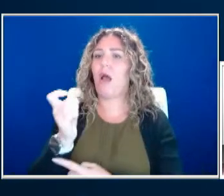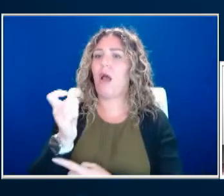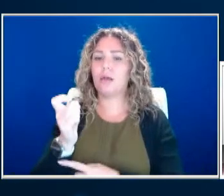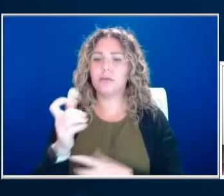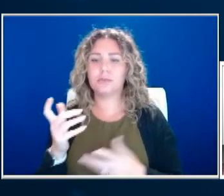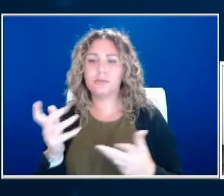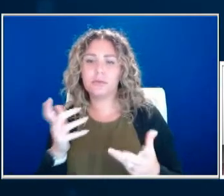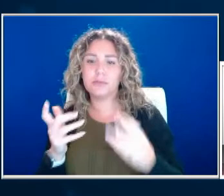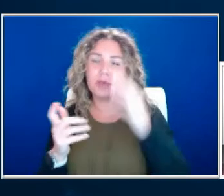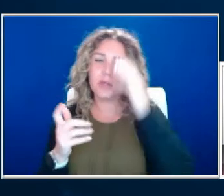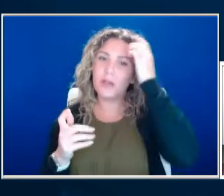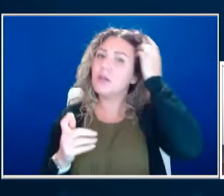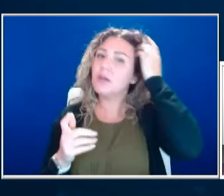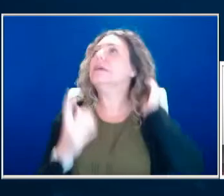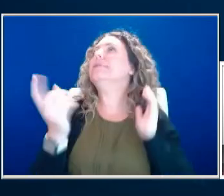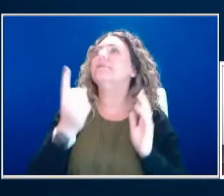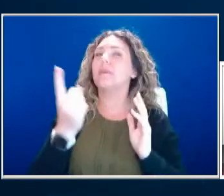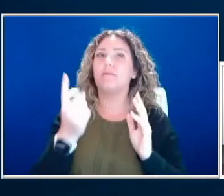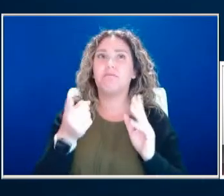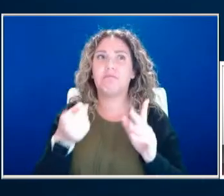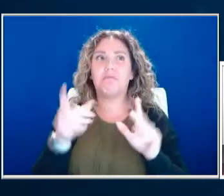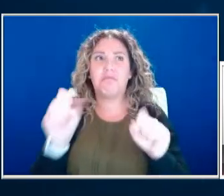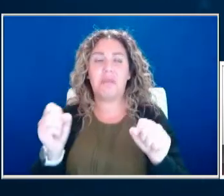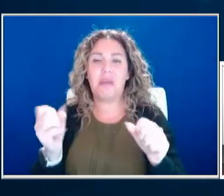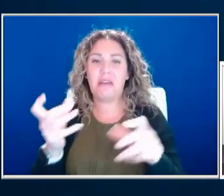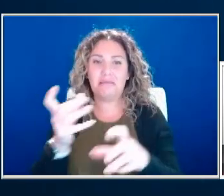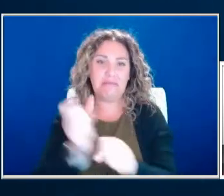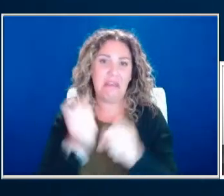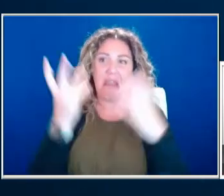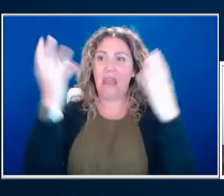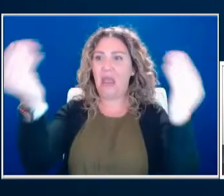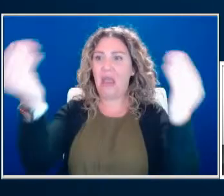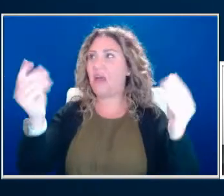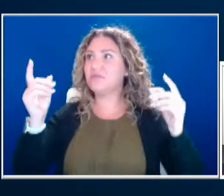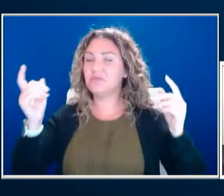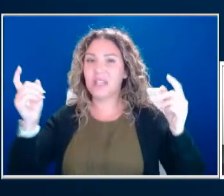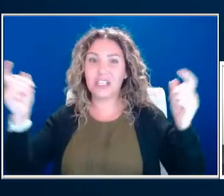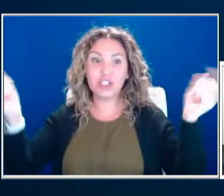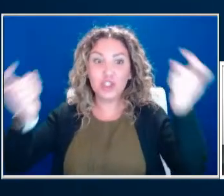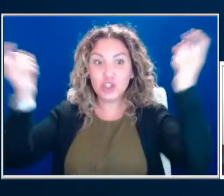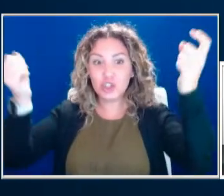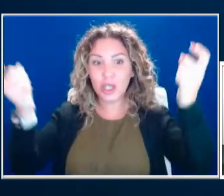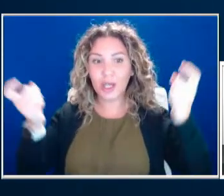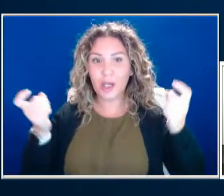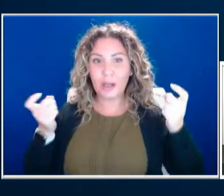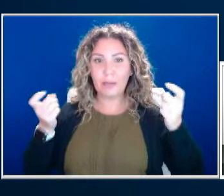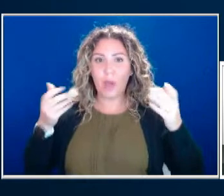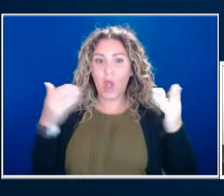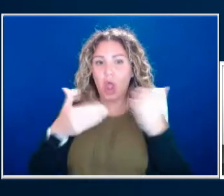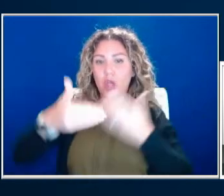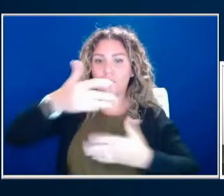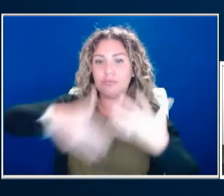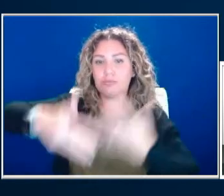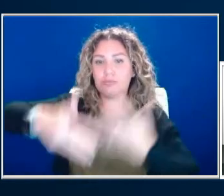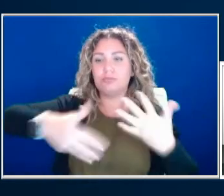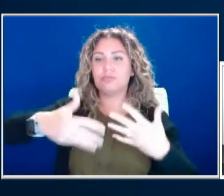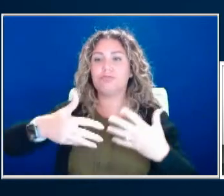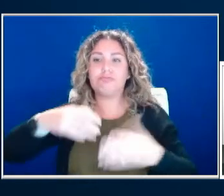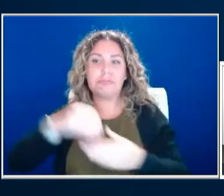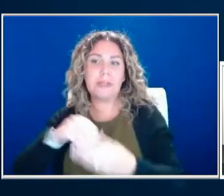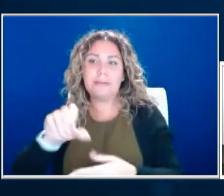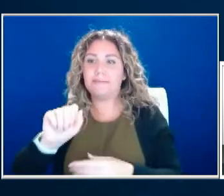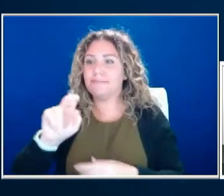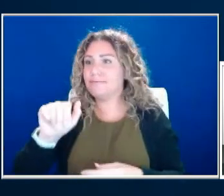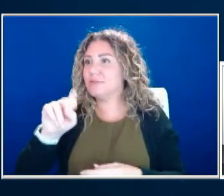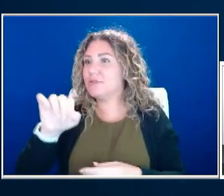monkeypox something you could get out in public at a gym per se, where you're, close proximity or in saunas and hot tubs and things